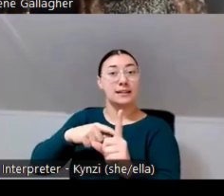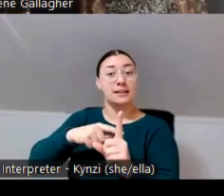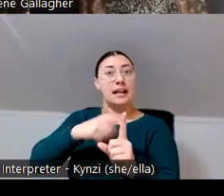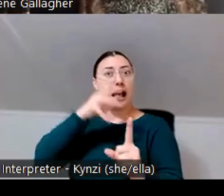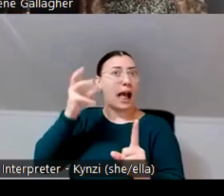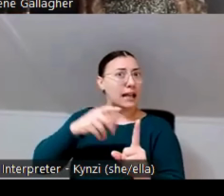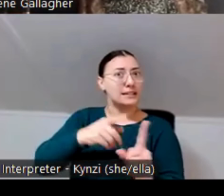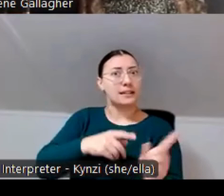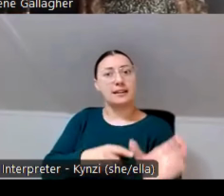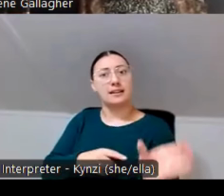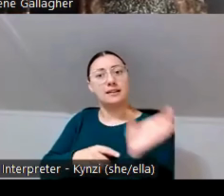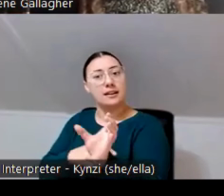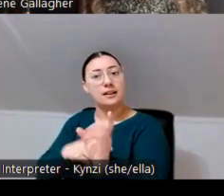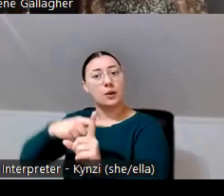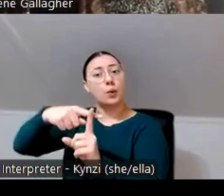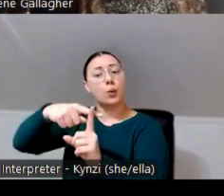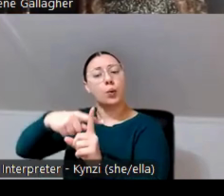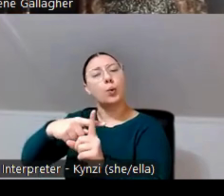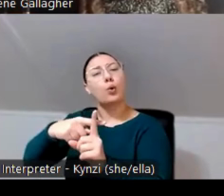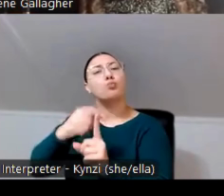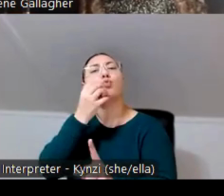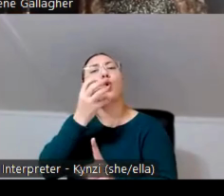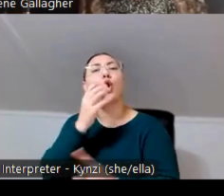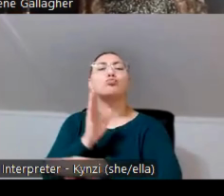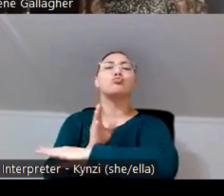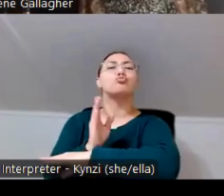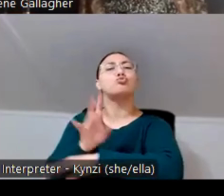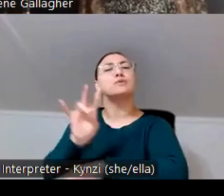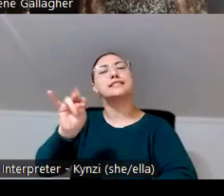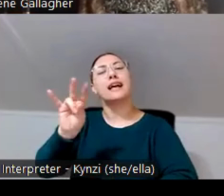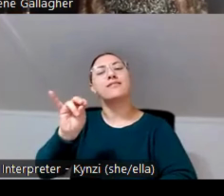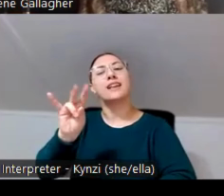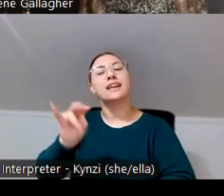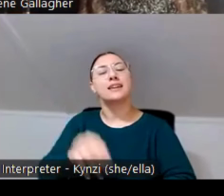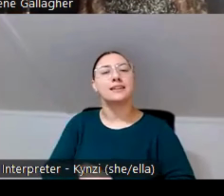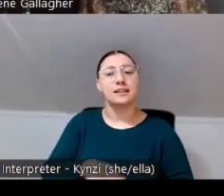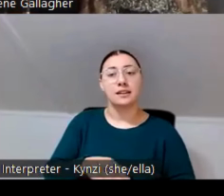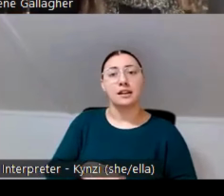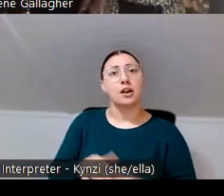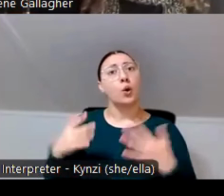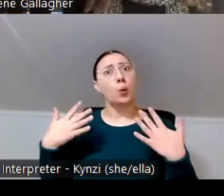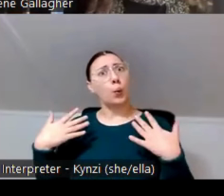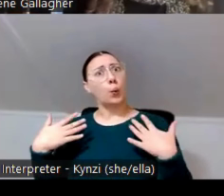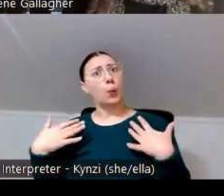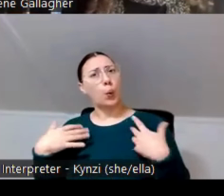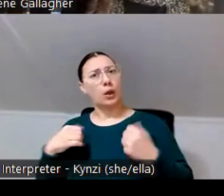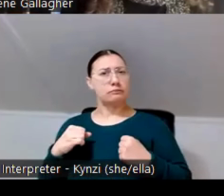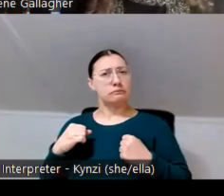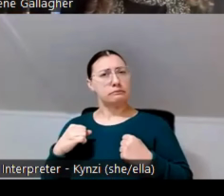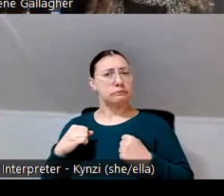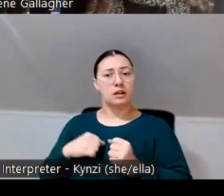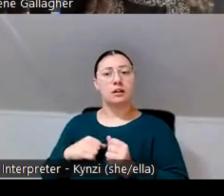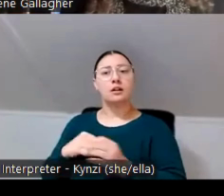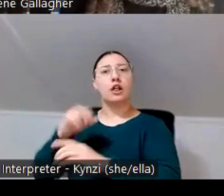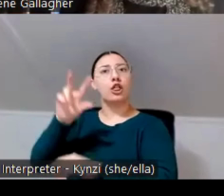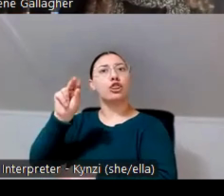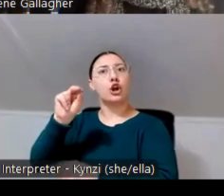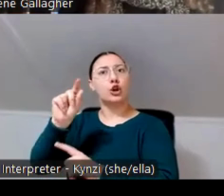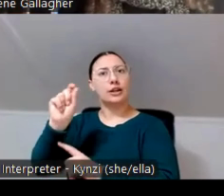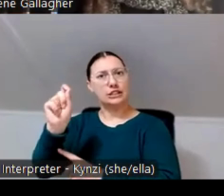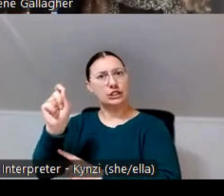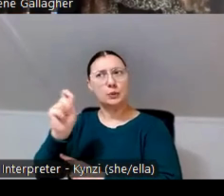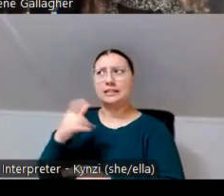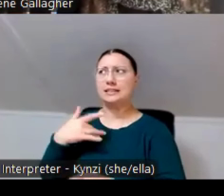cool temperature of 30 degrees Fahrenheit, and a cold temperature of 0 degrees Fahrenheit.